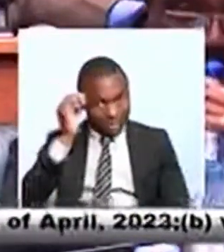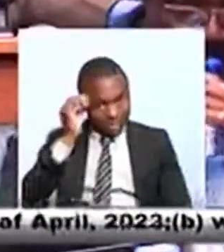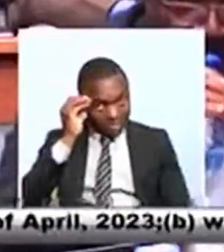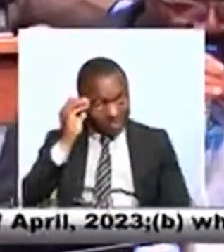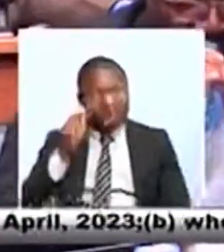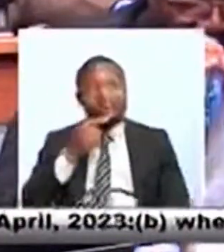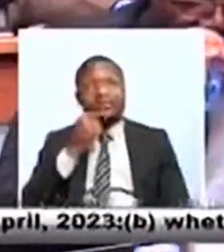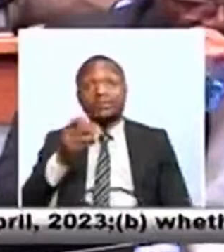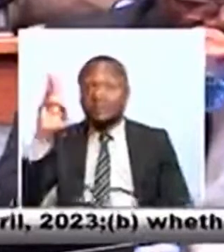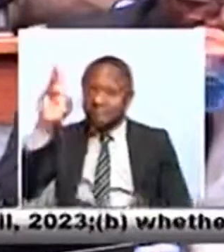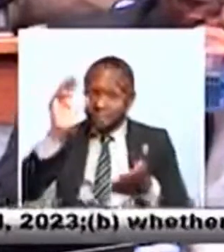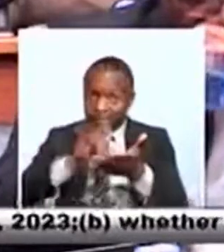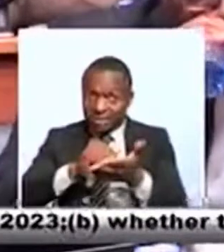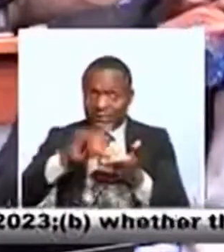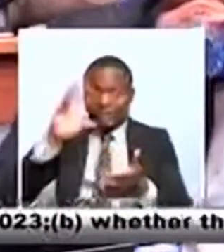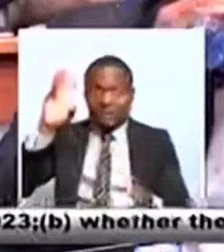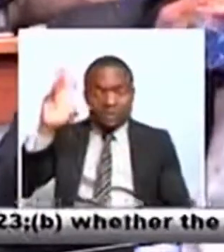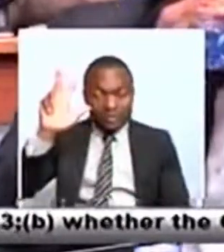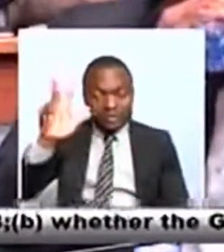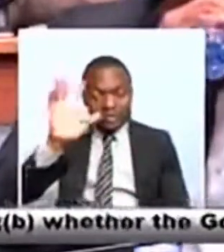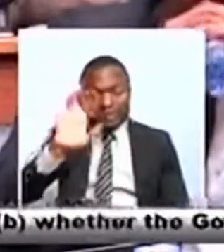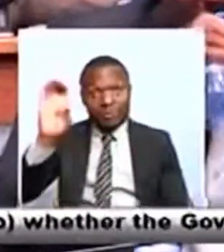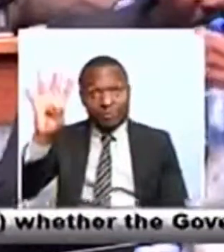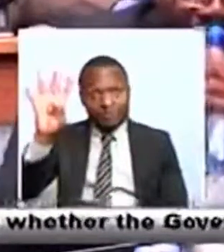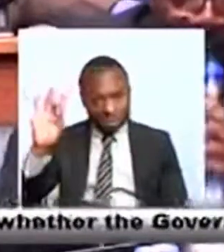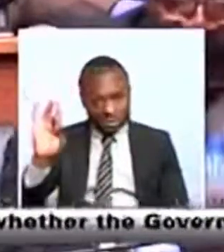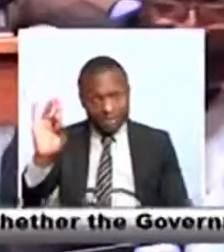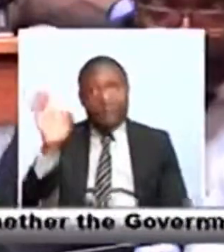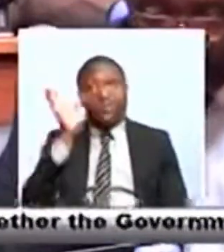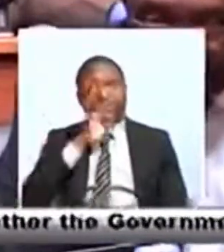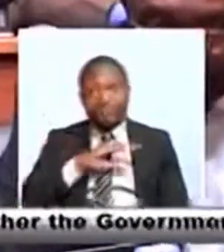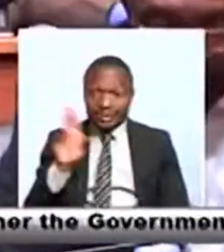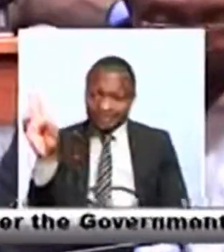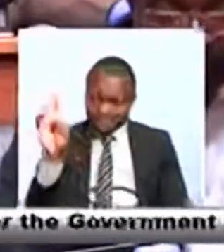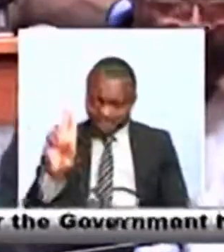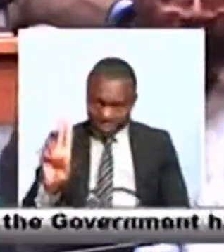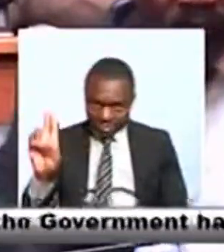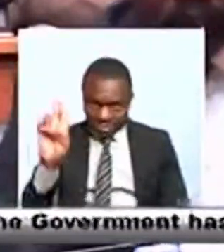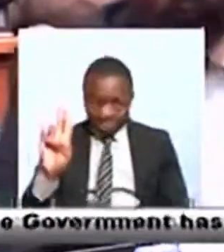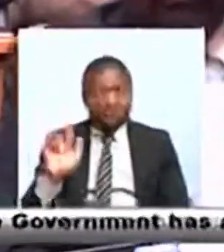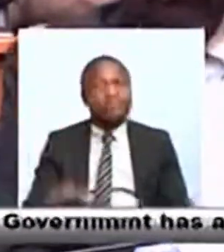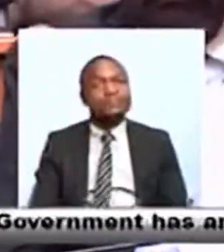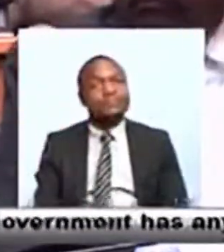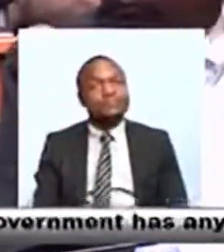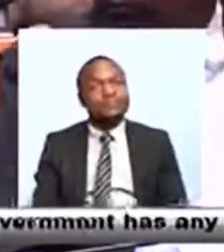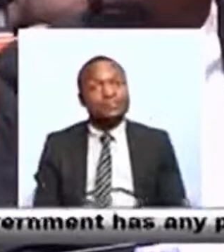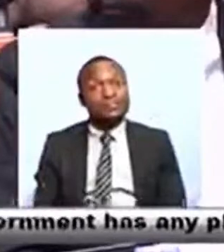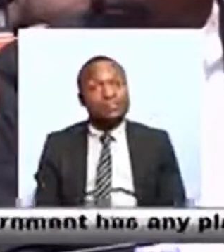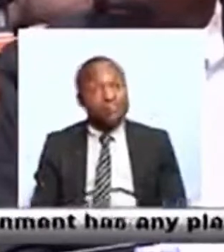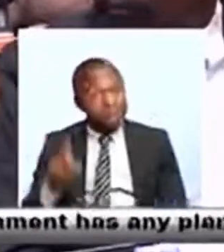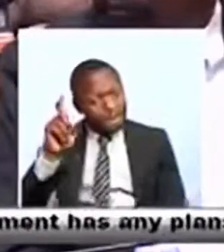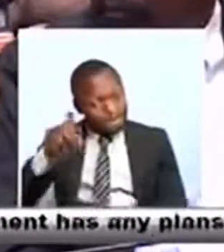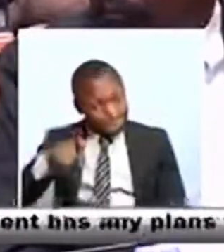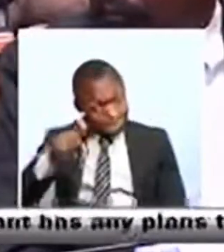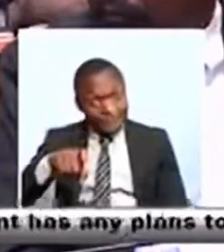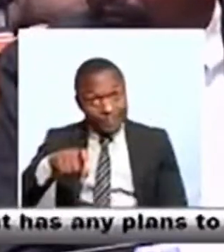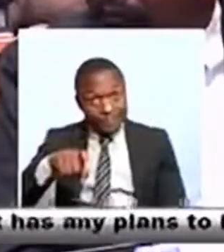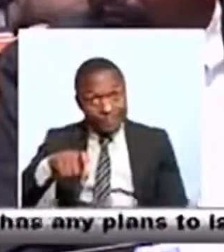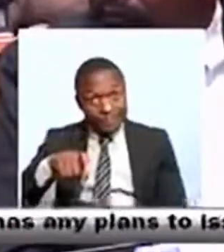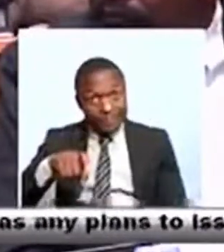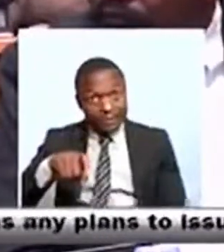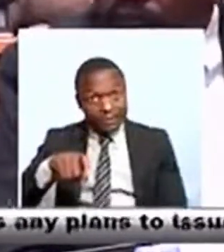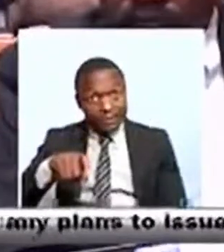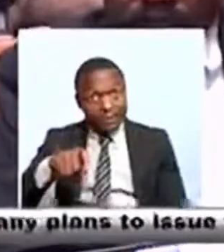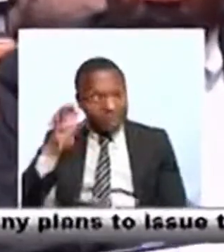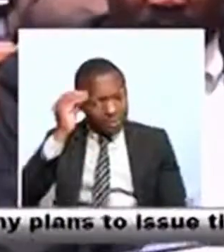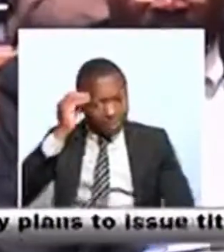the 6,348 has already been exhausted. And also, you need to ignite the